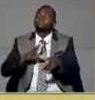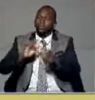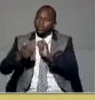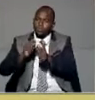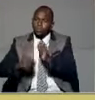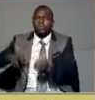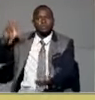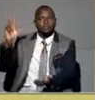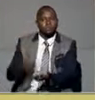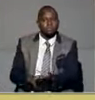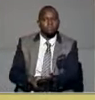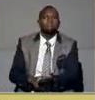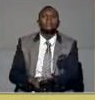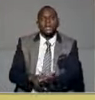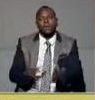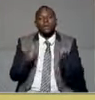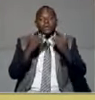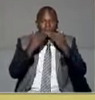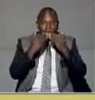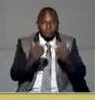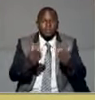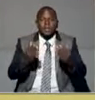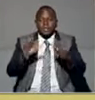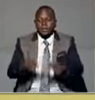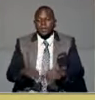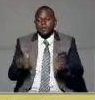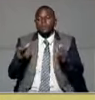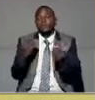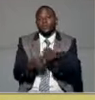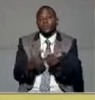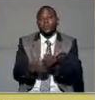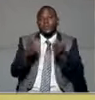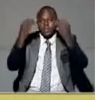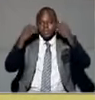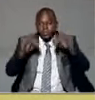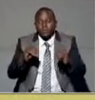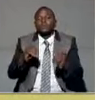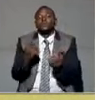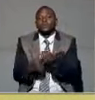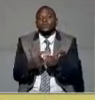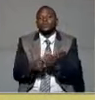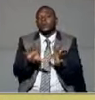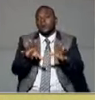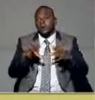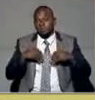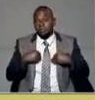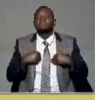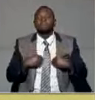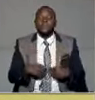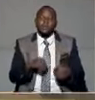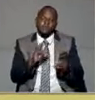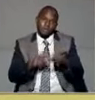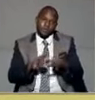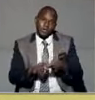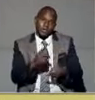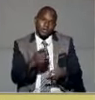passed, mm-hmm. and gazetted. I want to thank the Parliament of Uganda and the President of Uganda for allowing February 16th